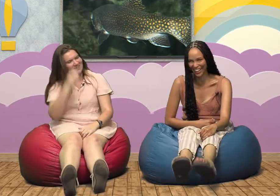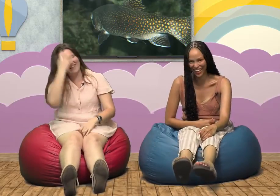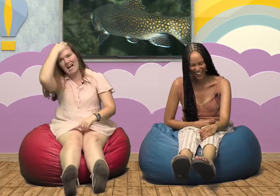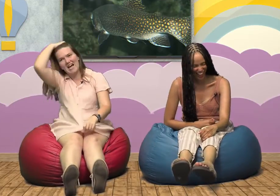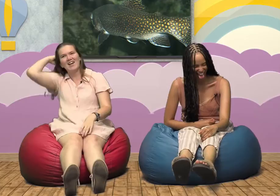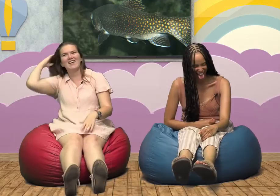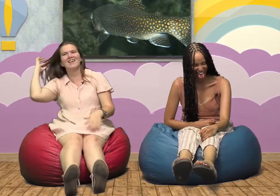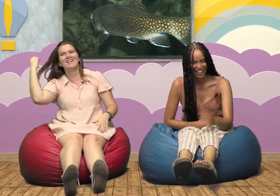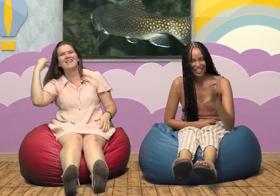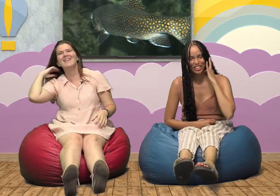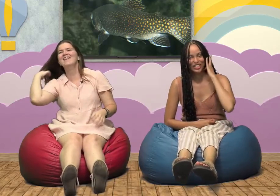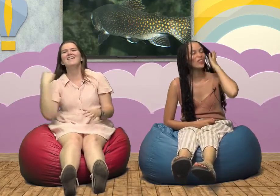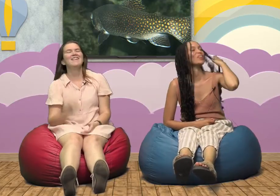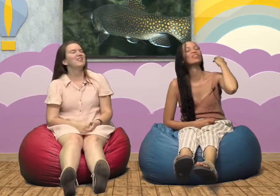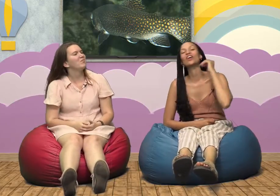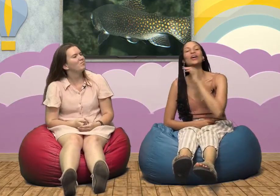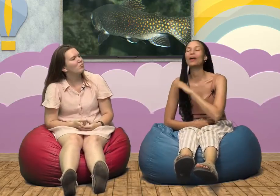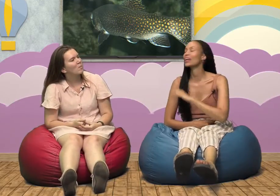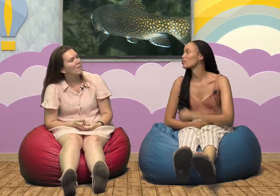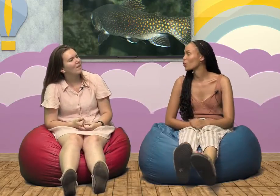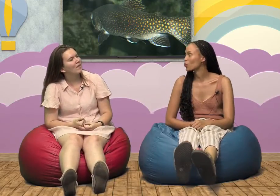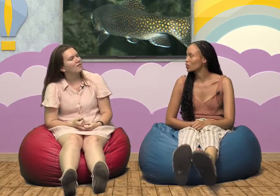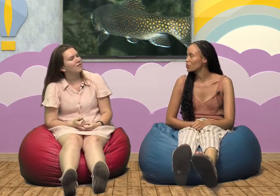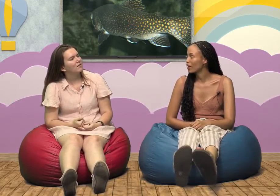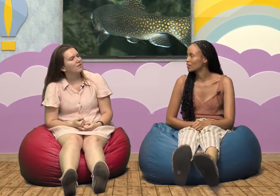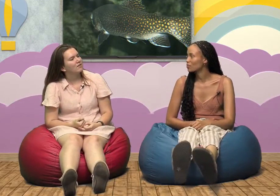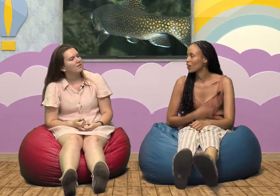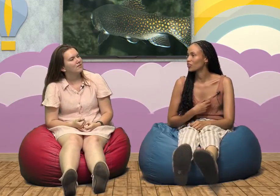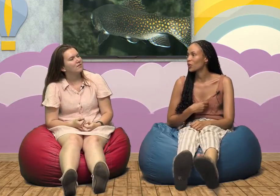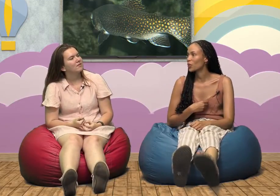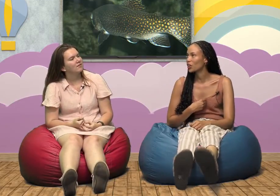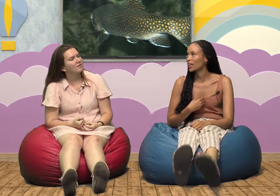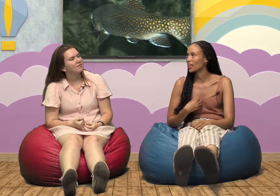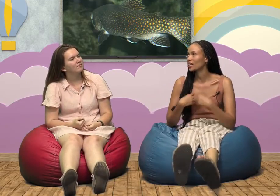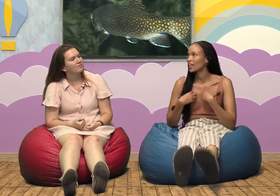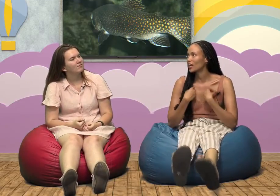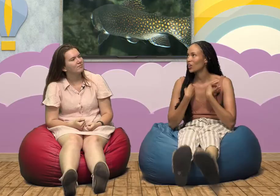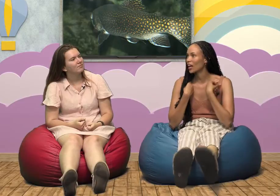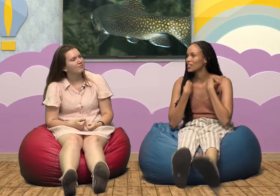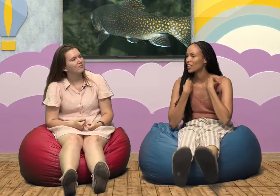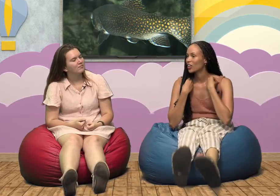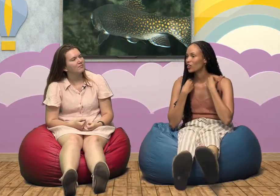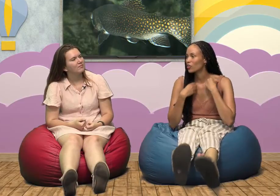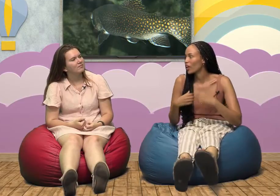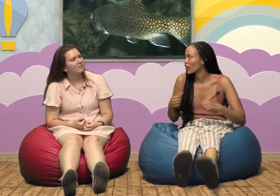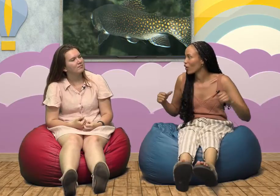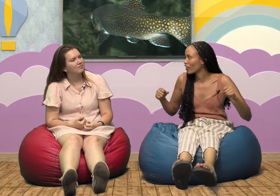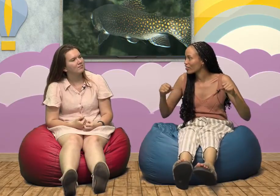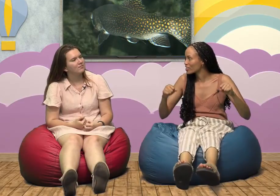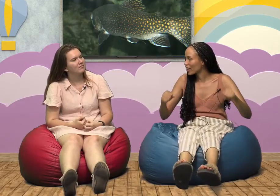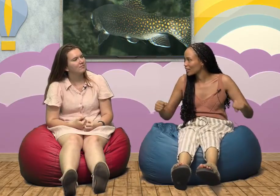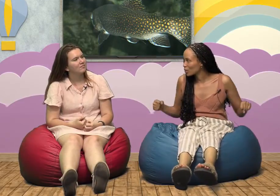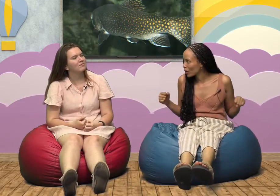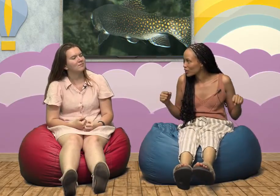abs. You know, with the going back and forth, what it reminded me of, you know, when you're like in the lake or like the river and